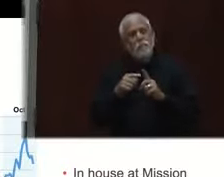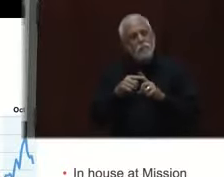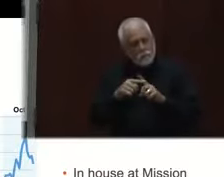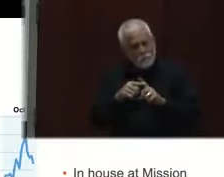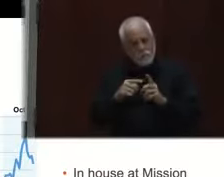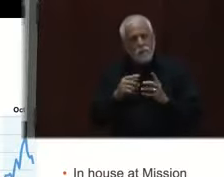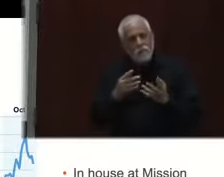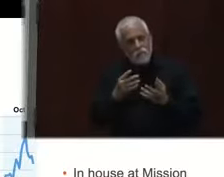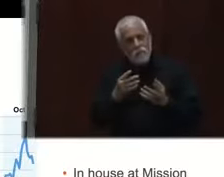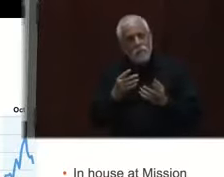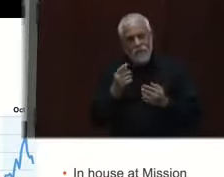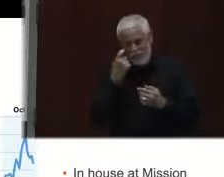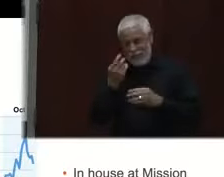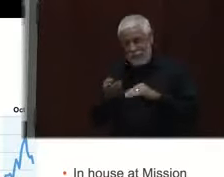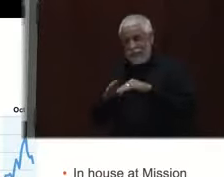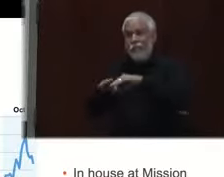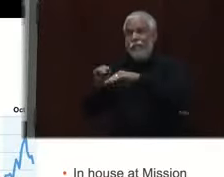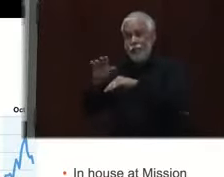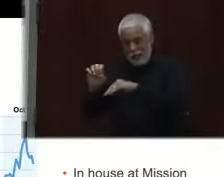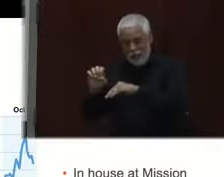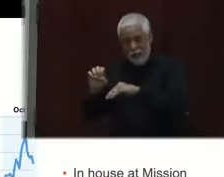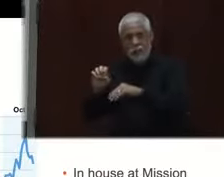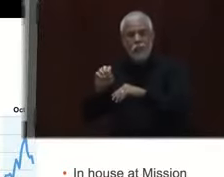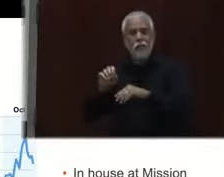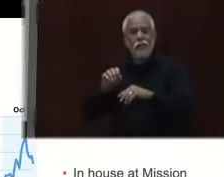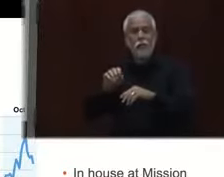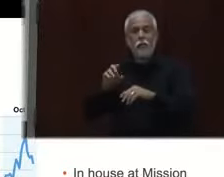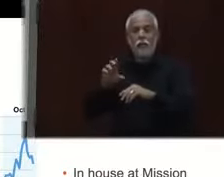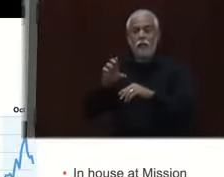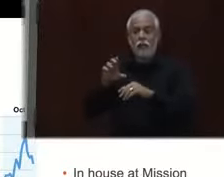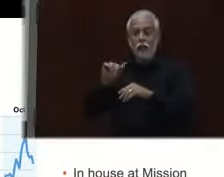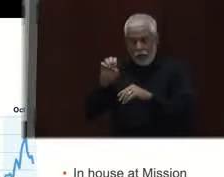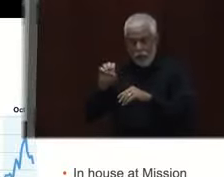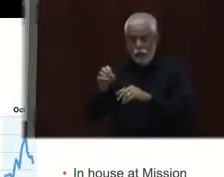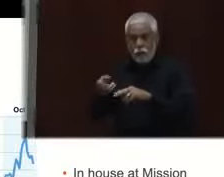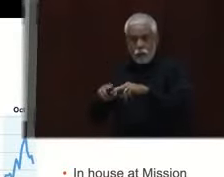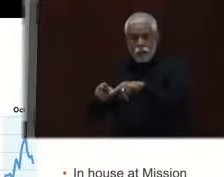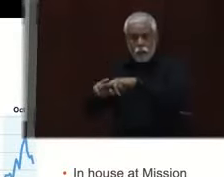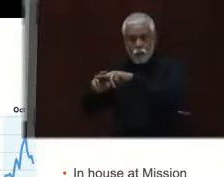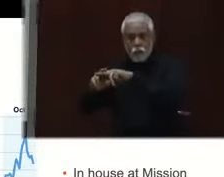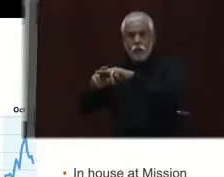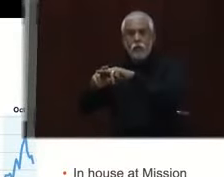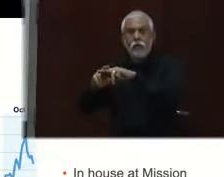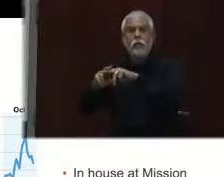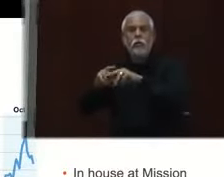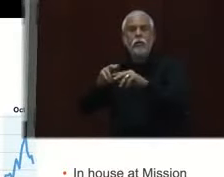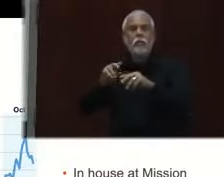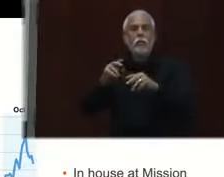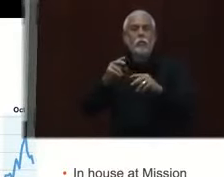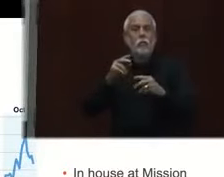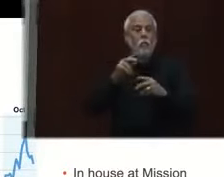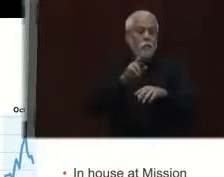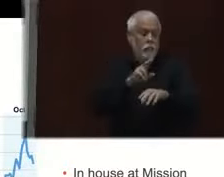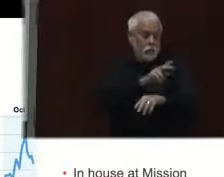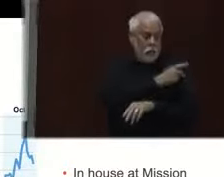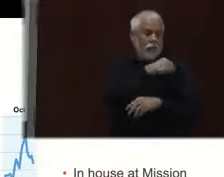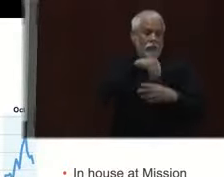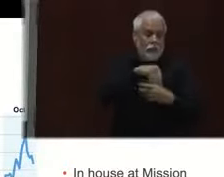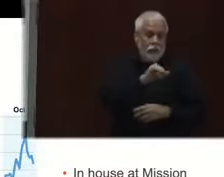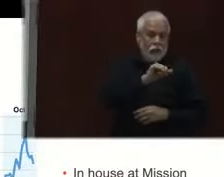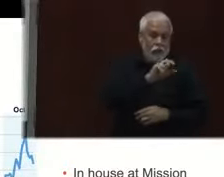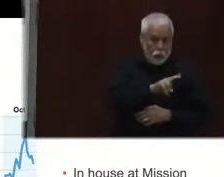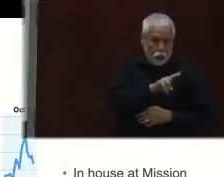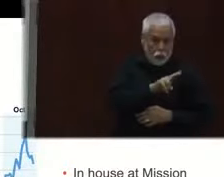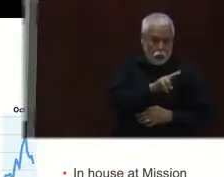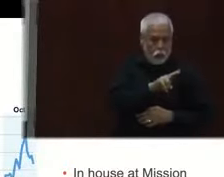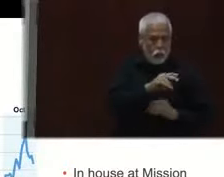despite the recent rise in the cases, is that while cases have risen, the numbers of patients that we've seen in the ICU